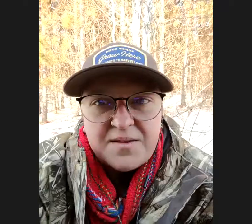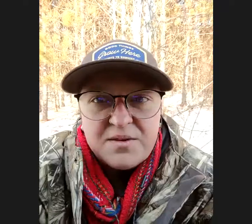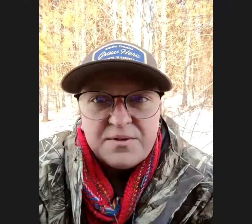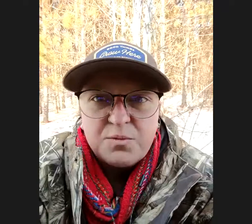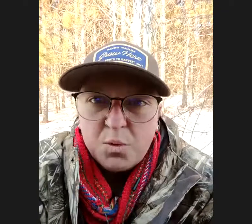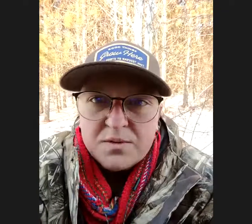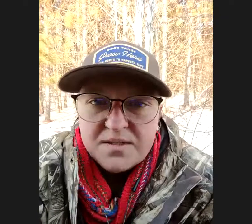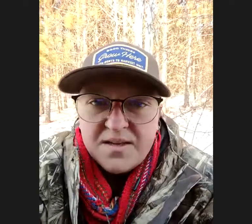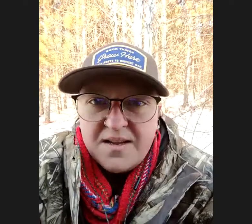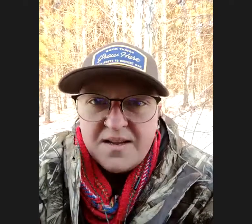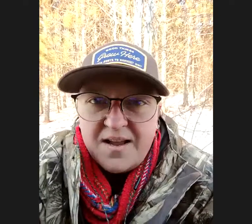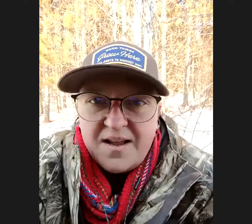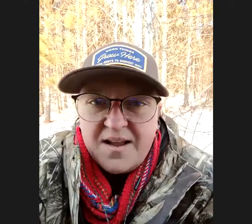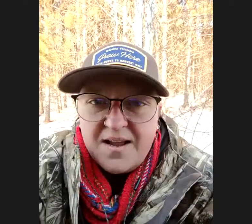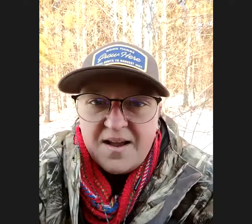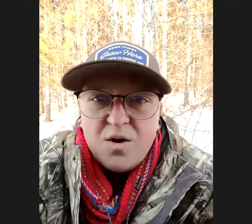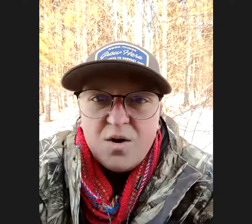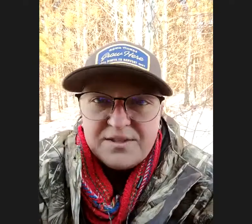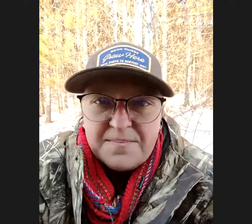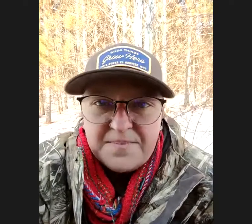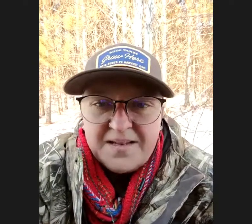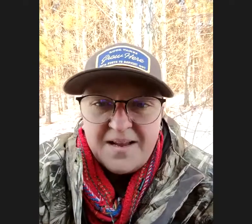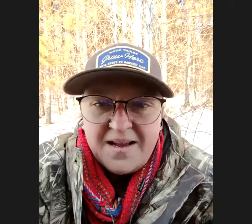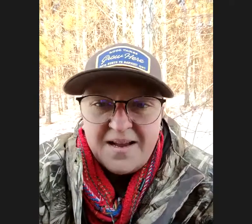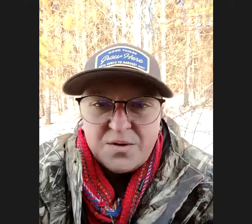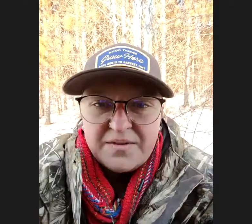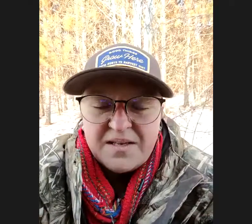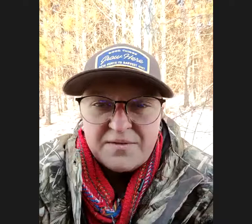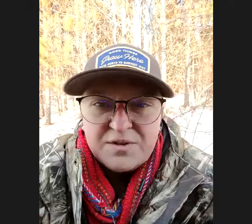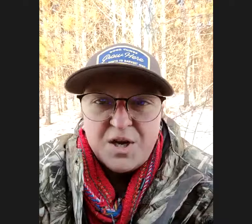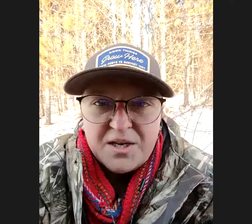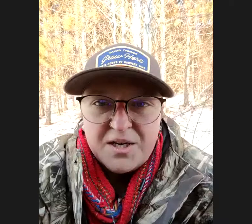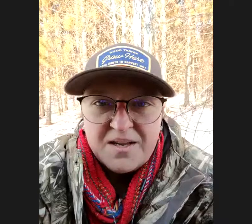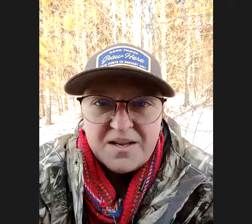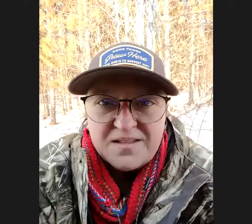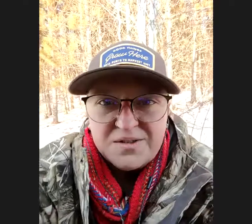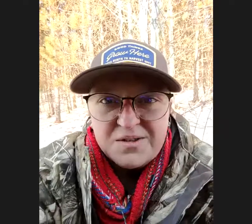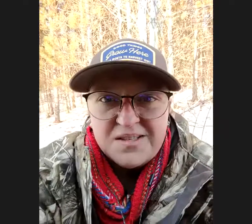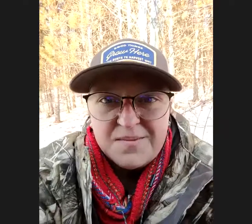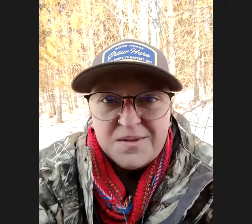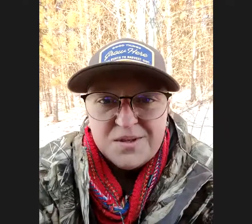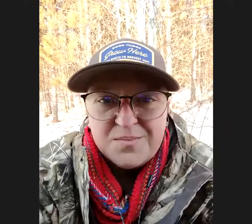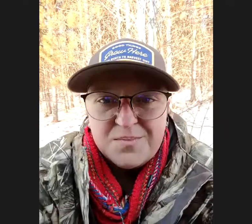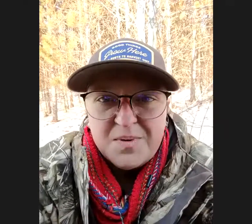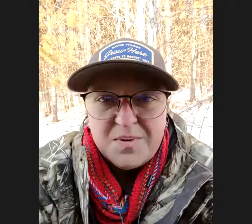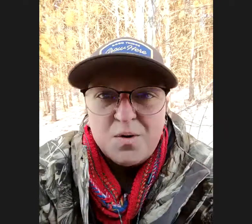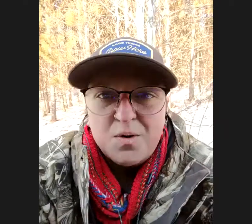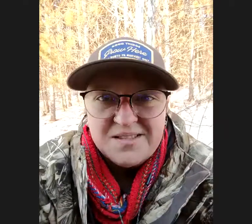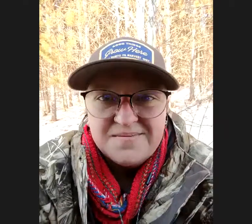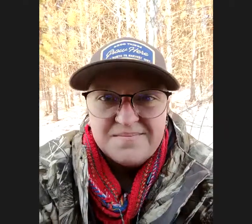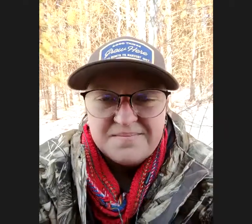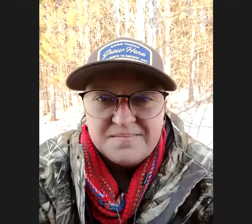had different roles all the time. And I don't think that's ever changed. I think that's still the same. It's just being